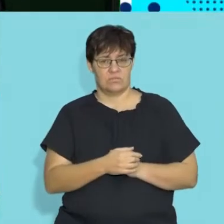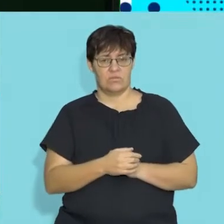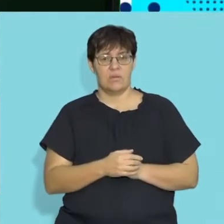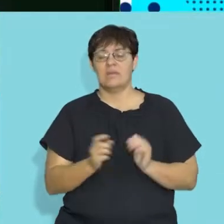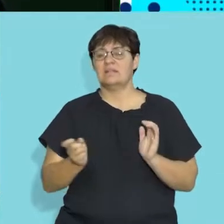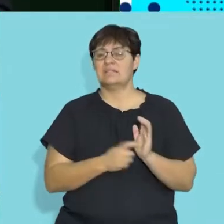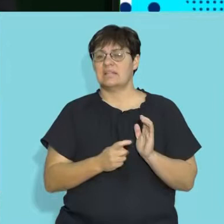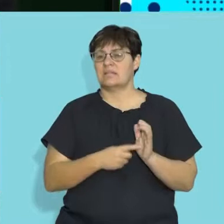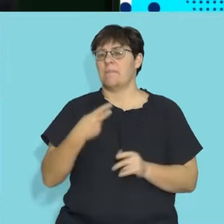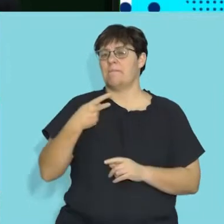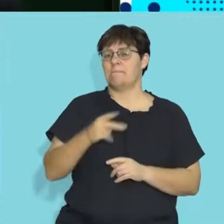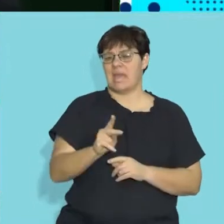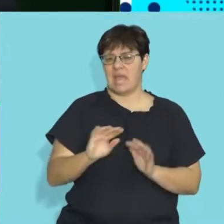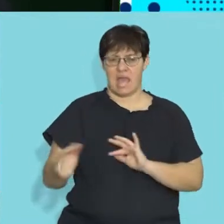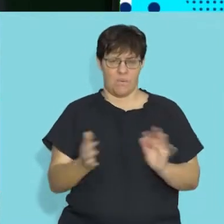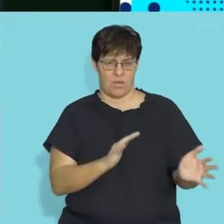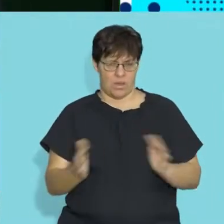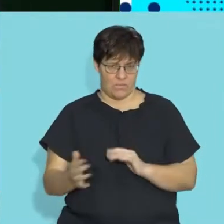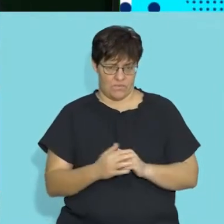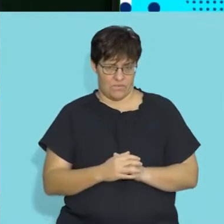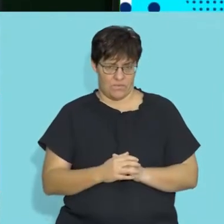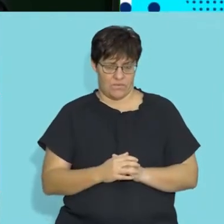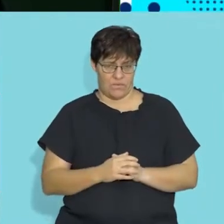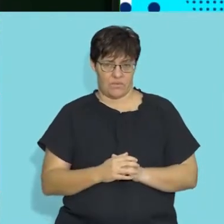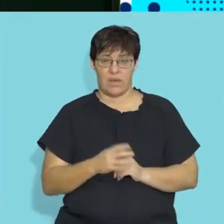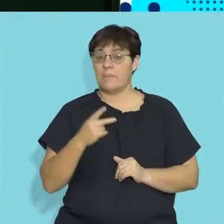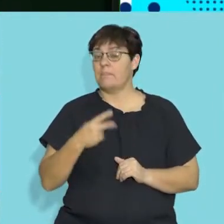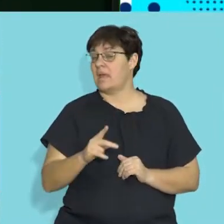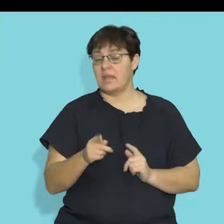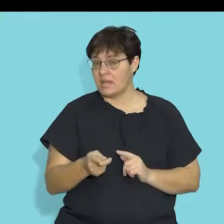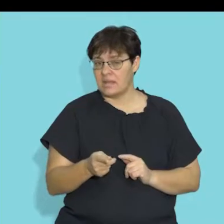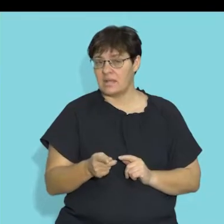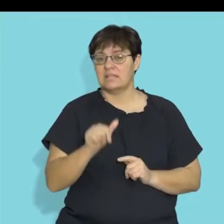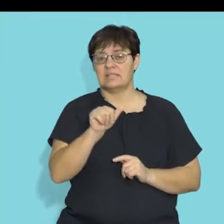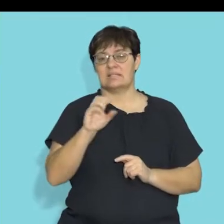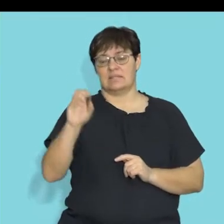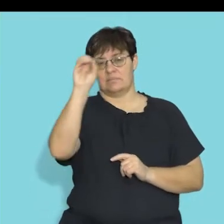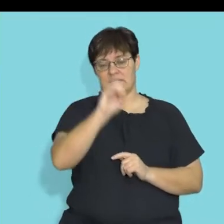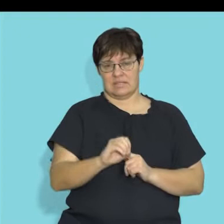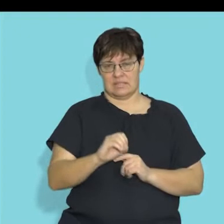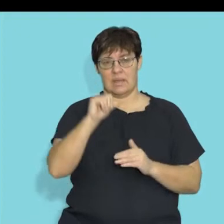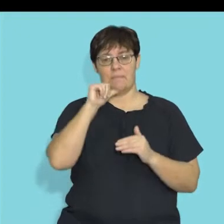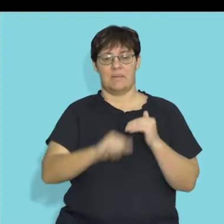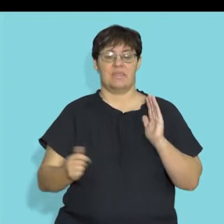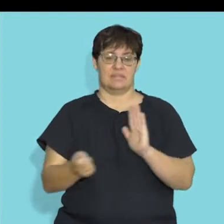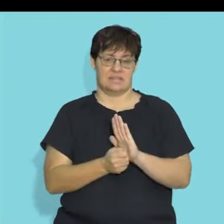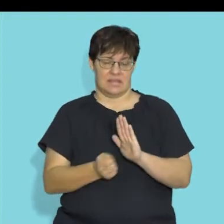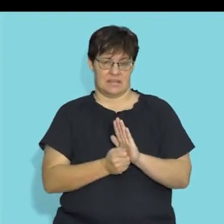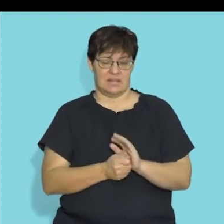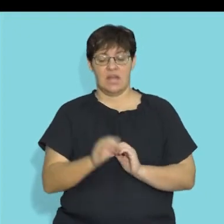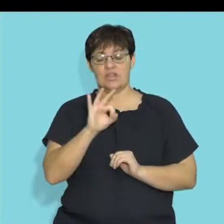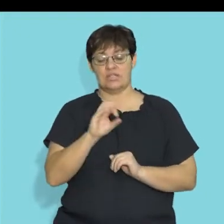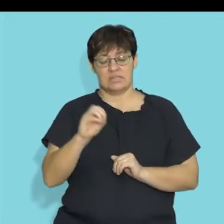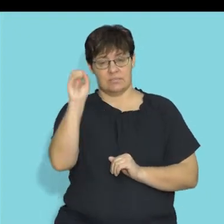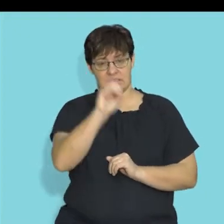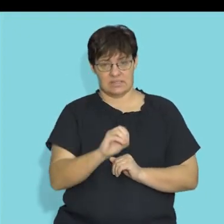my debtors paying their bills, right? They're paying us 60% in the month of sale and